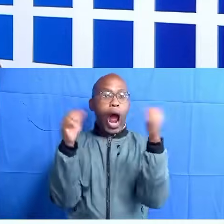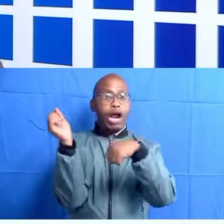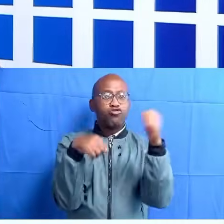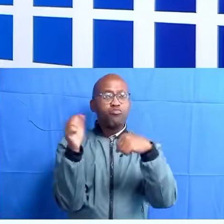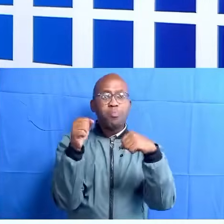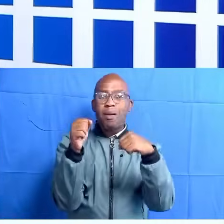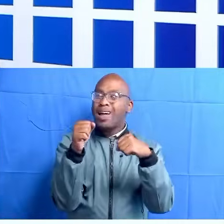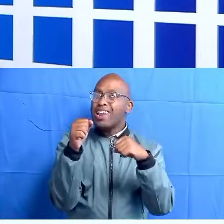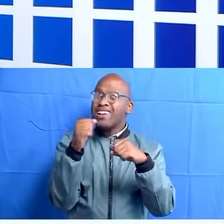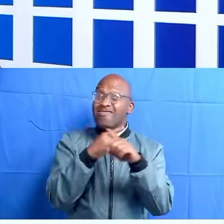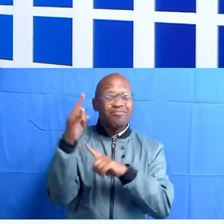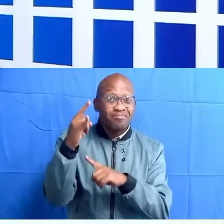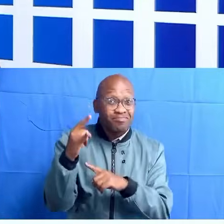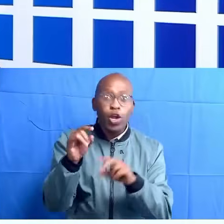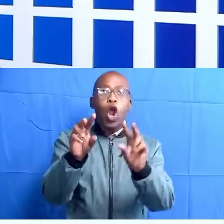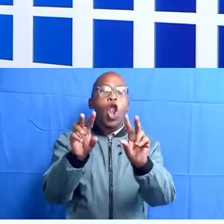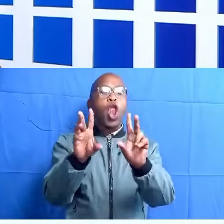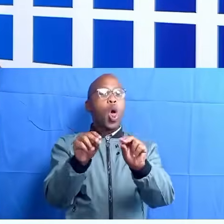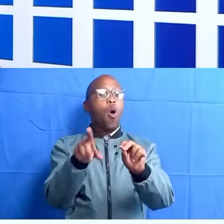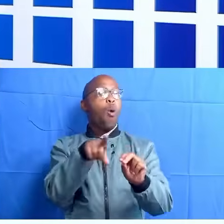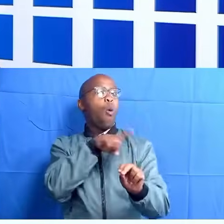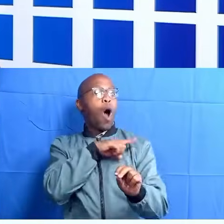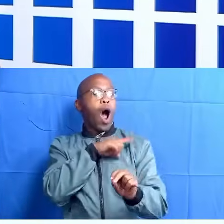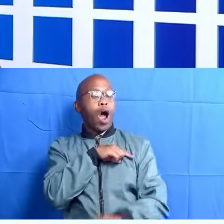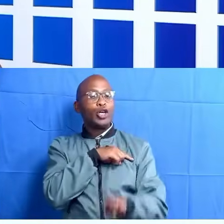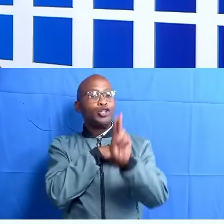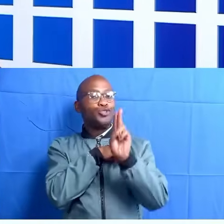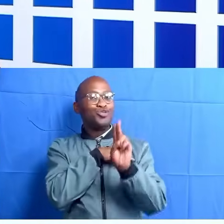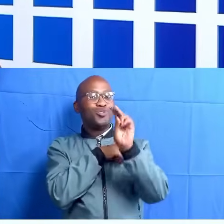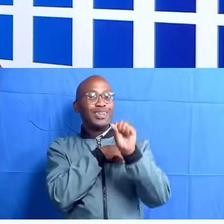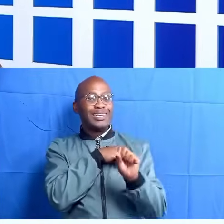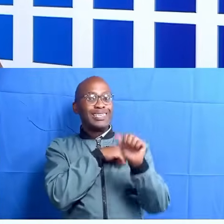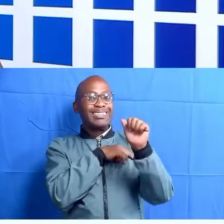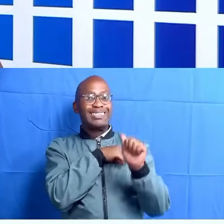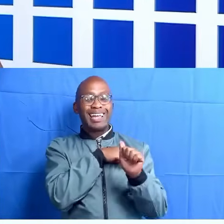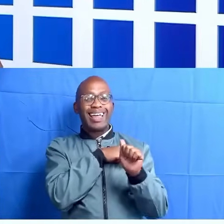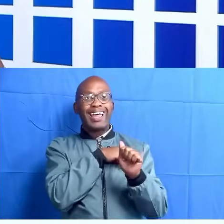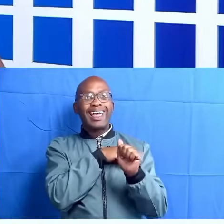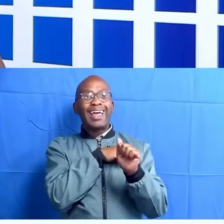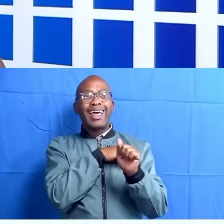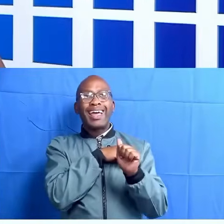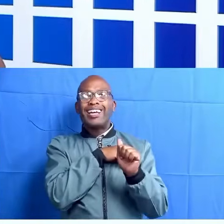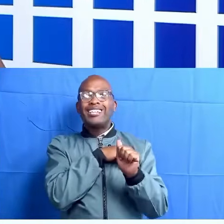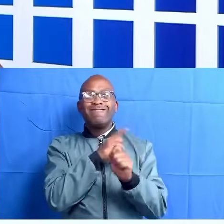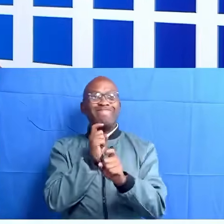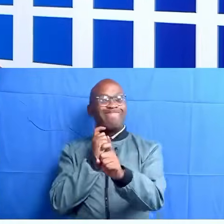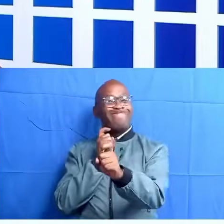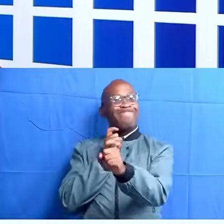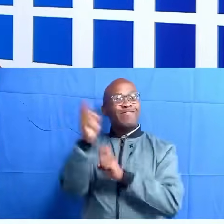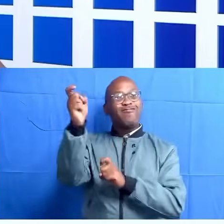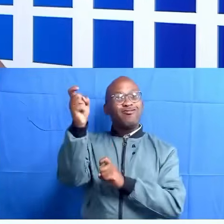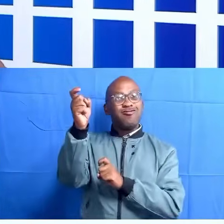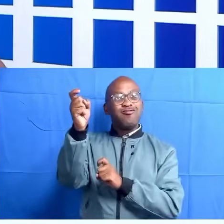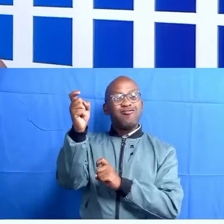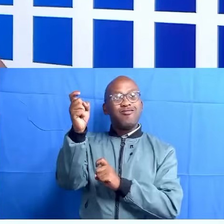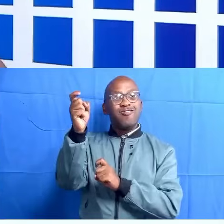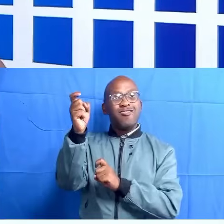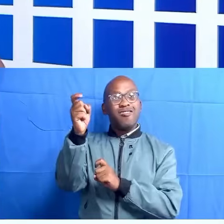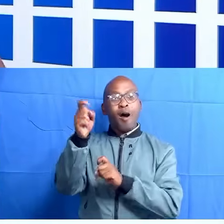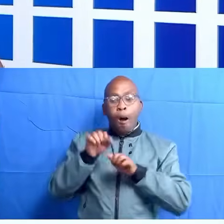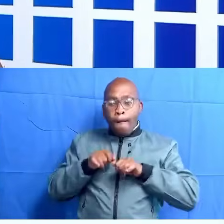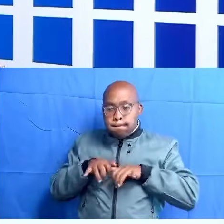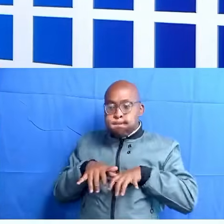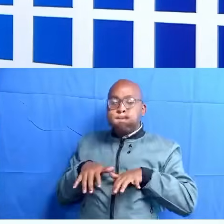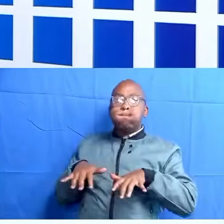because eventually the United States of America failed to stop the spread of communism.